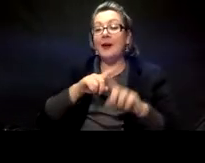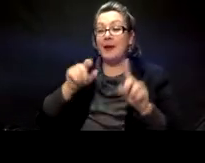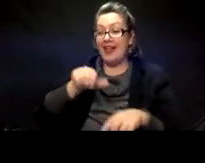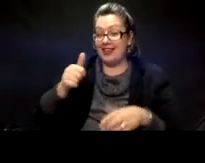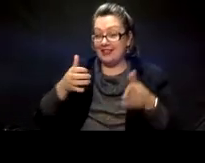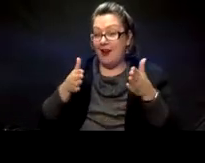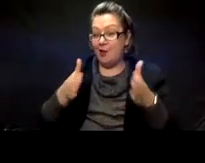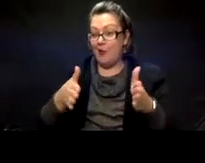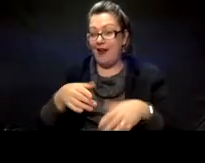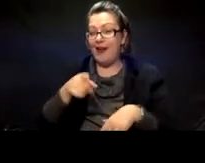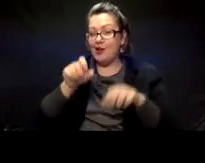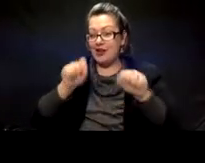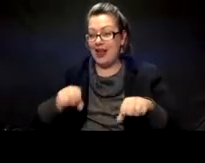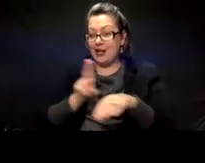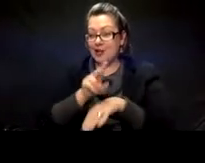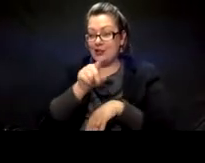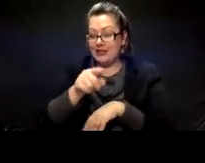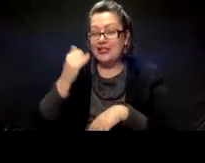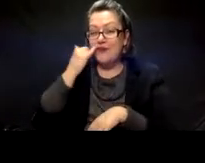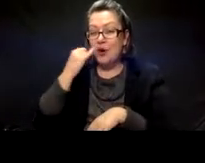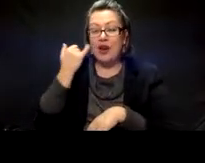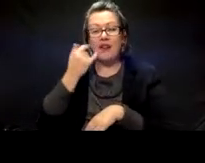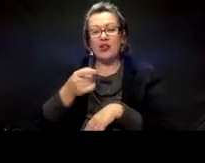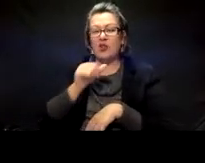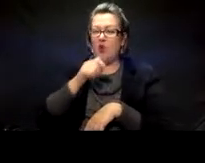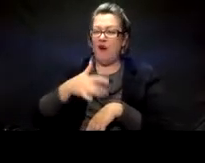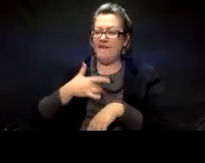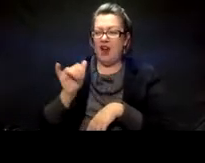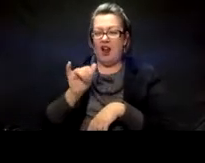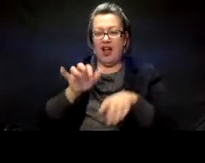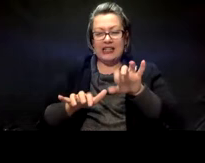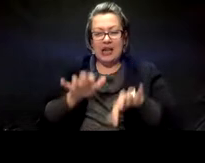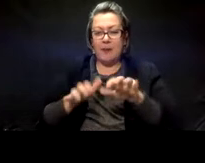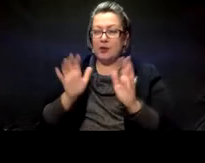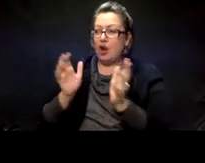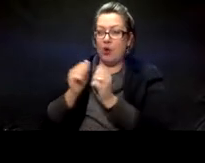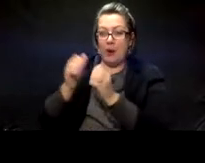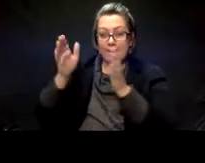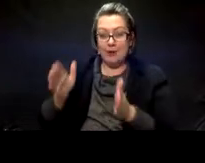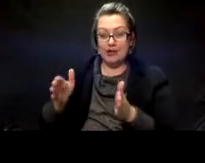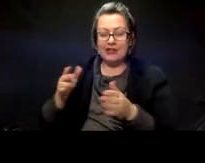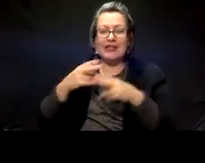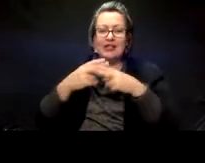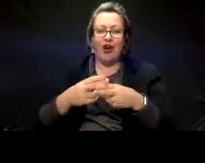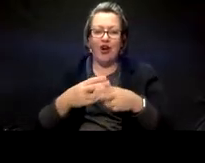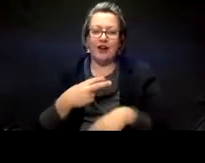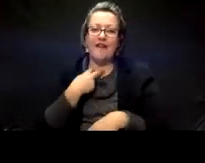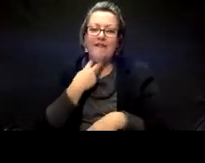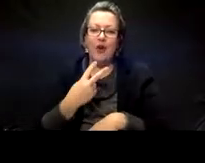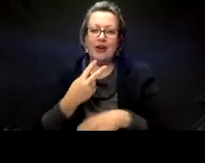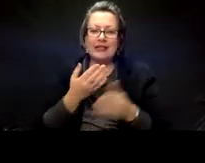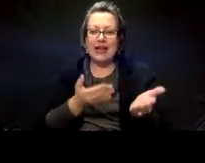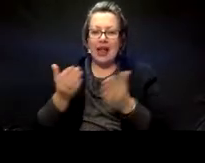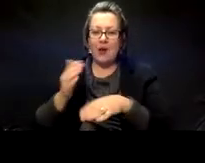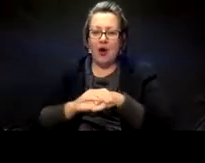you pick up the phone and you hang it up. But there's another way you can use this phone. If you don't feel like typing or talking with a